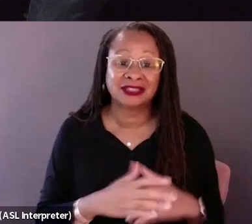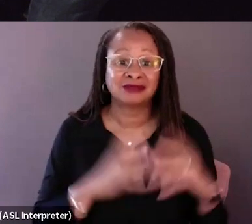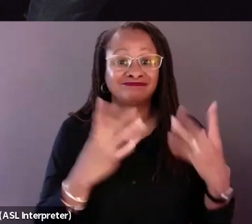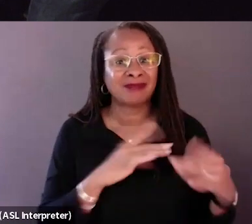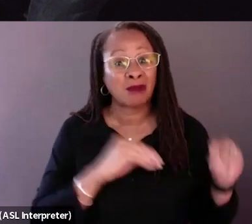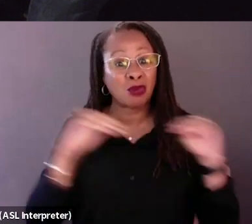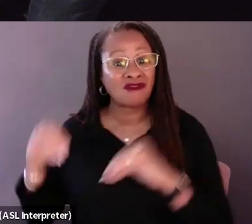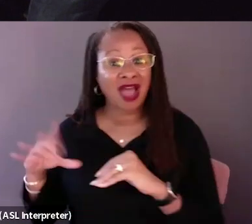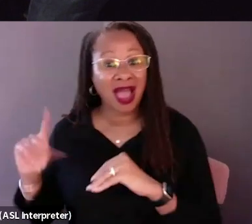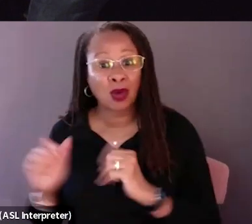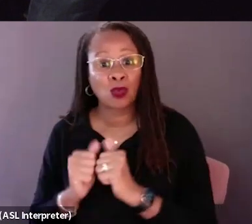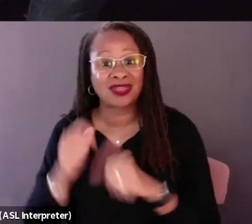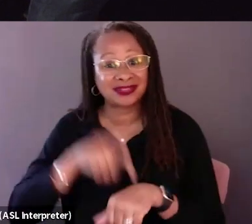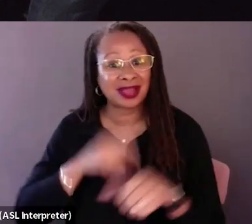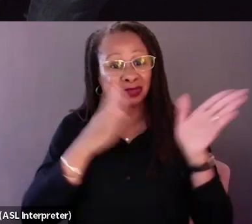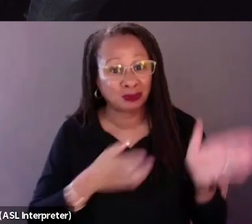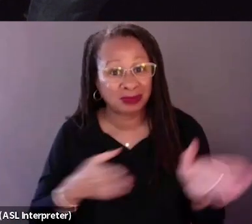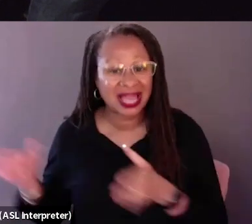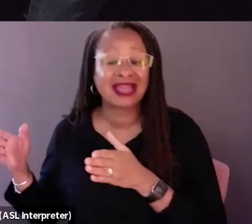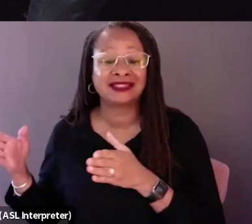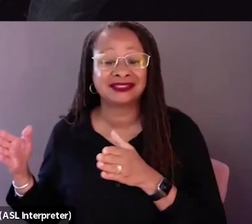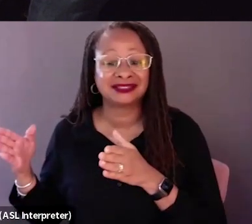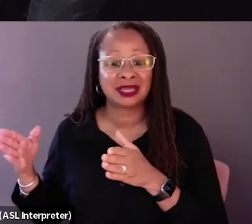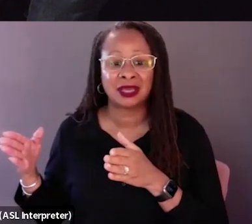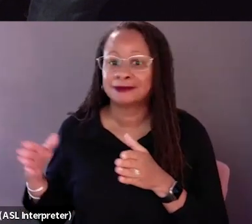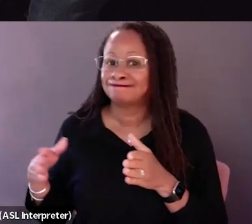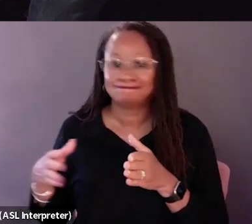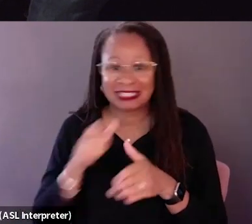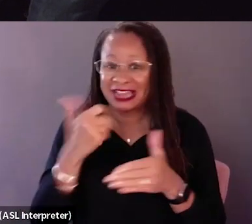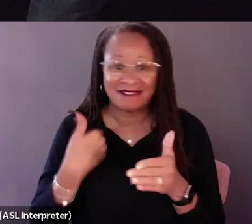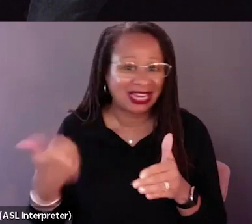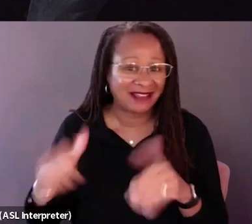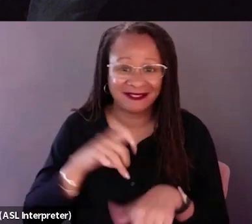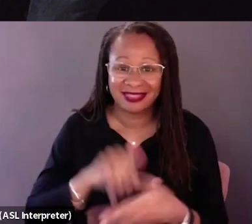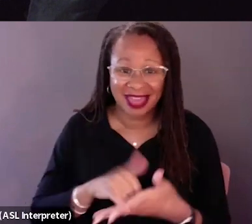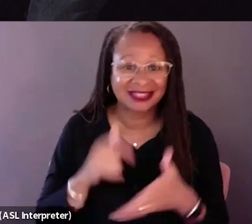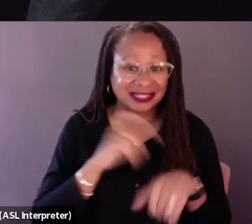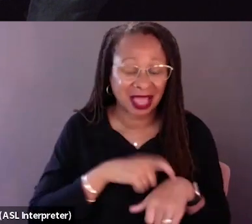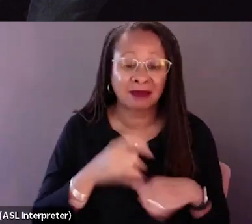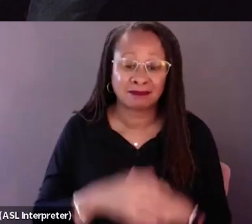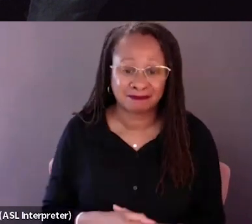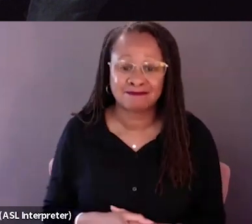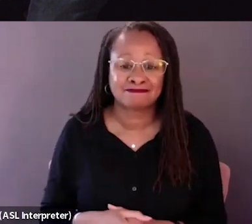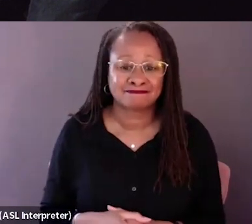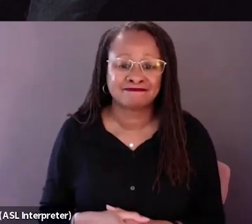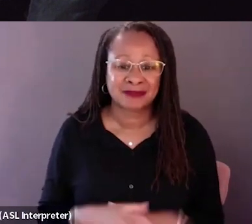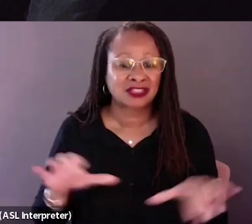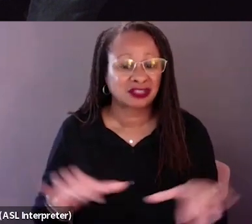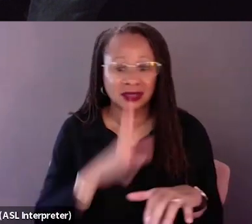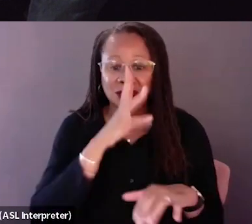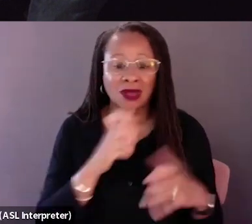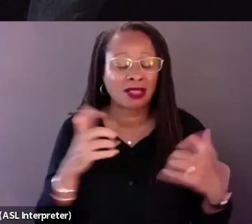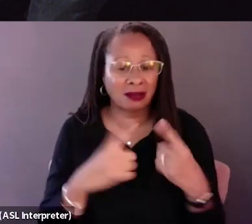with time to plan, and they didn't have any of that. So, she does talk a lot